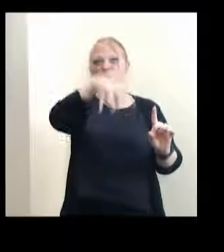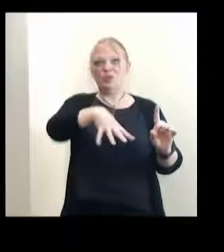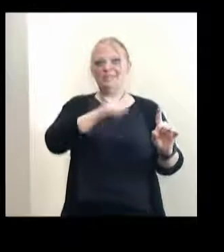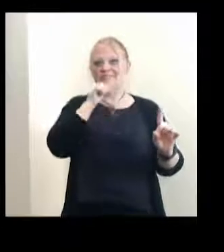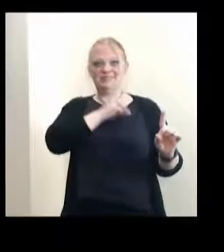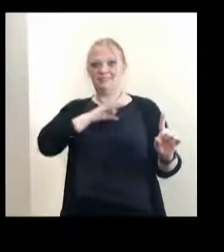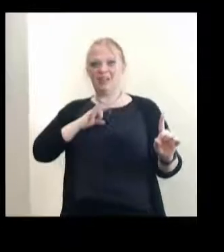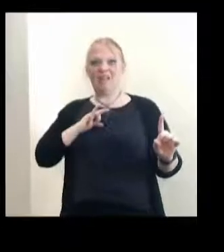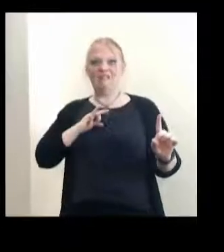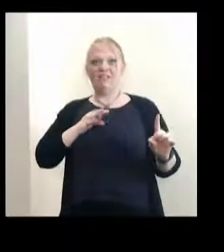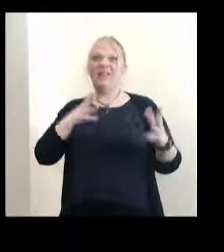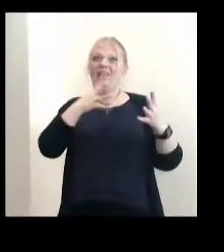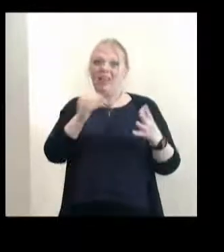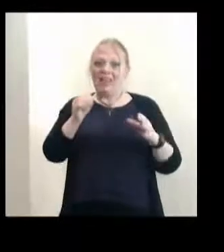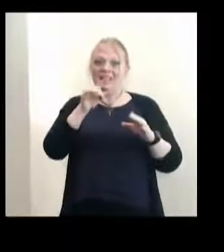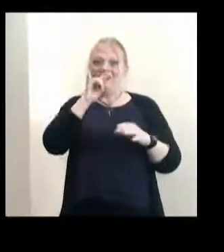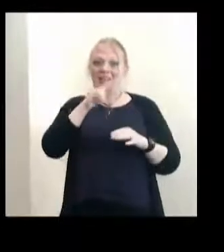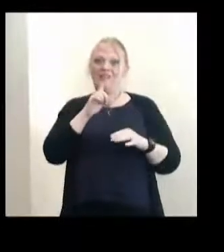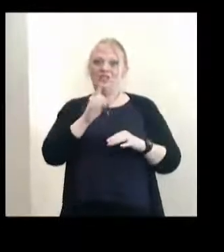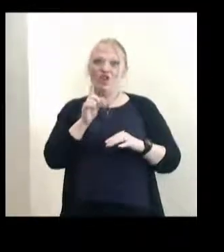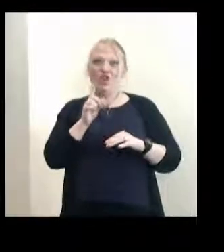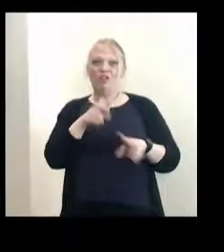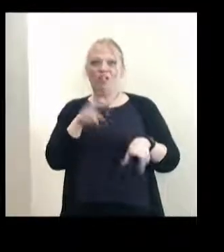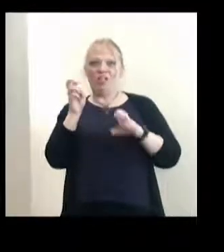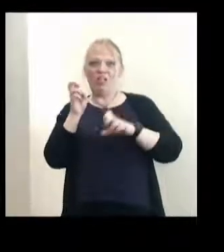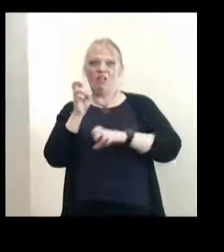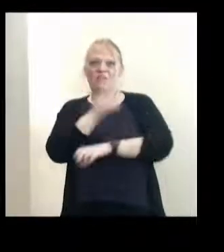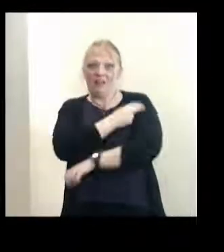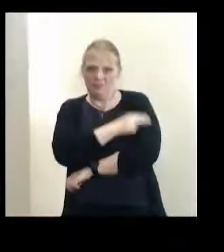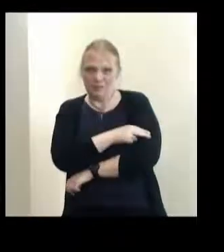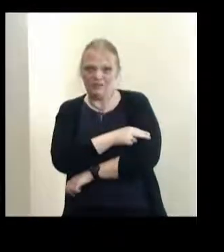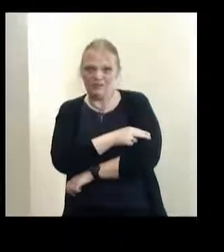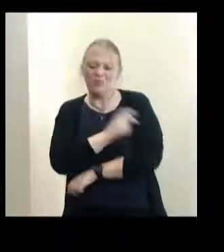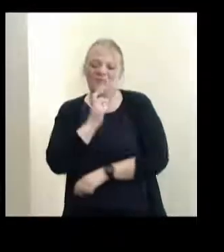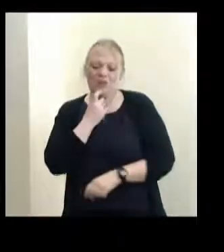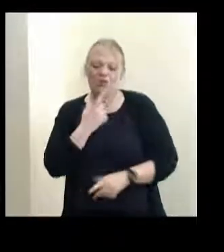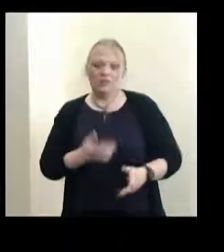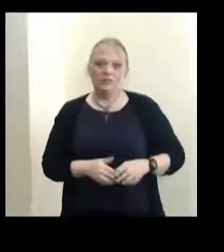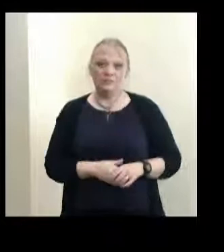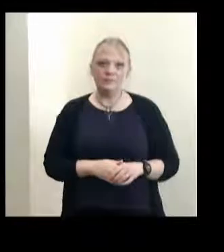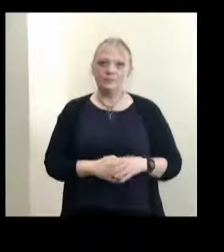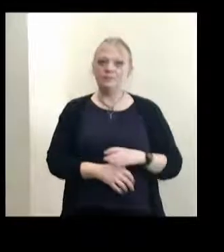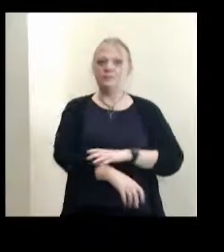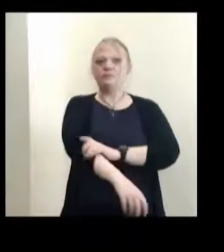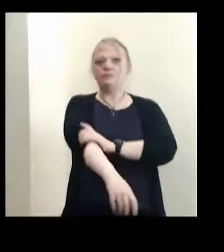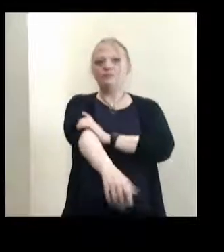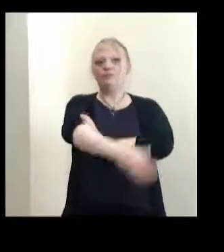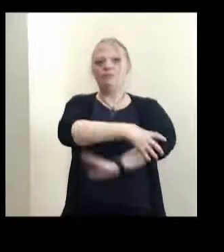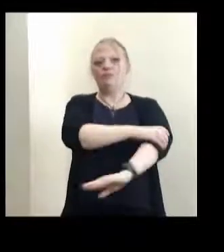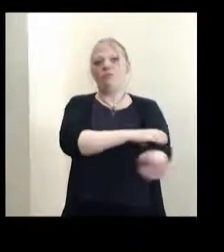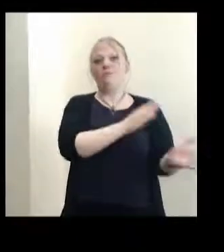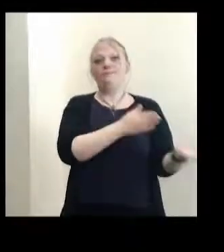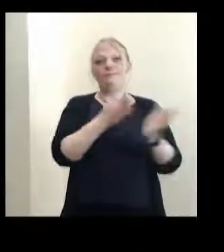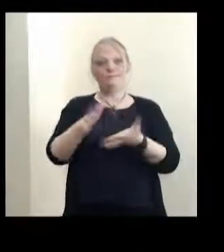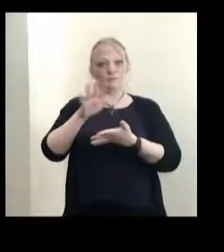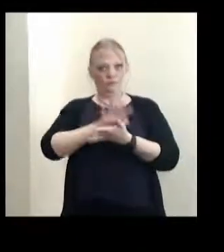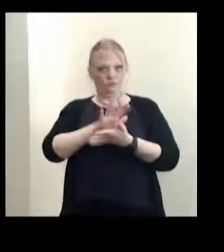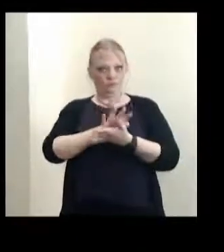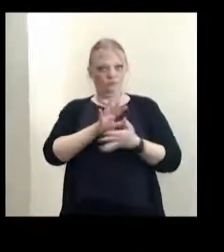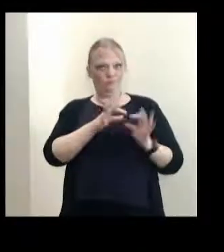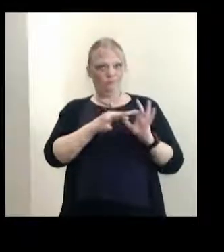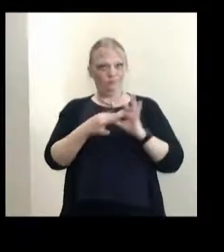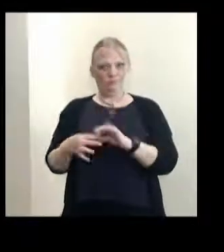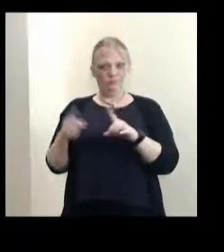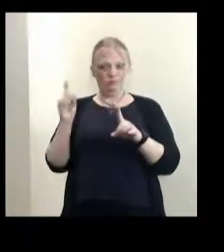is a serious disease for all age groups. So speaking of the schools, this slide is looking at the